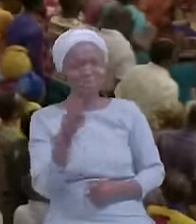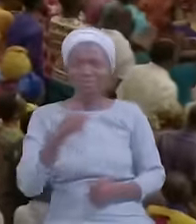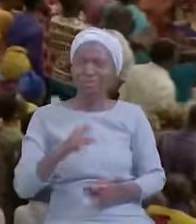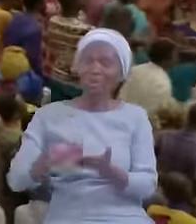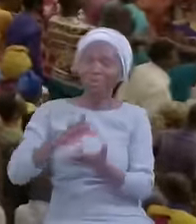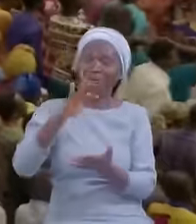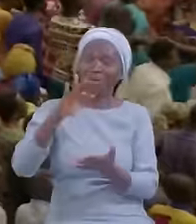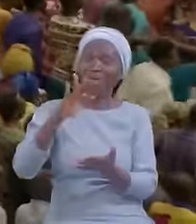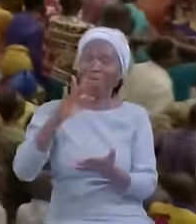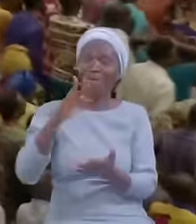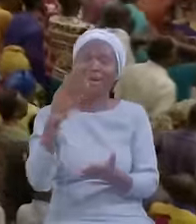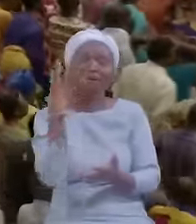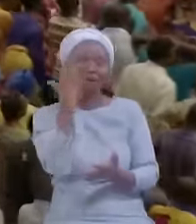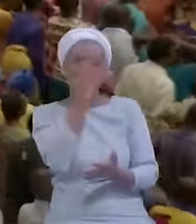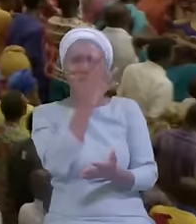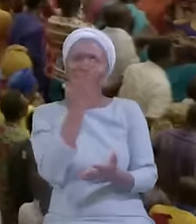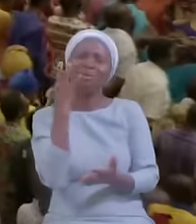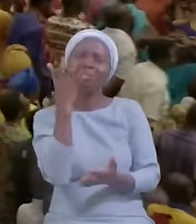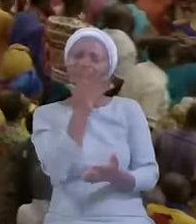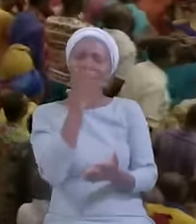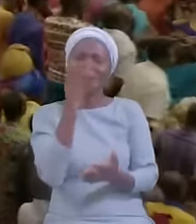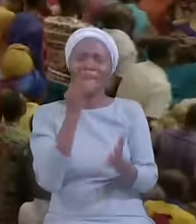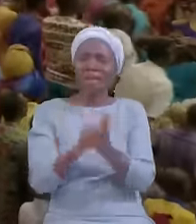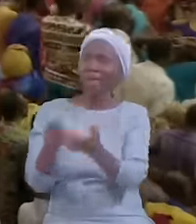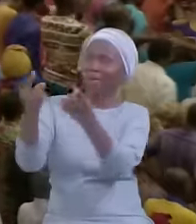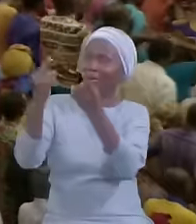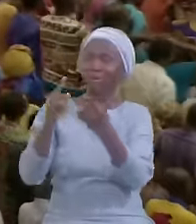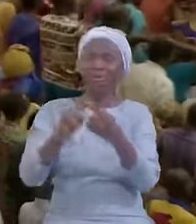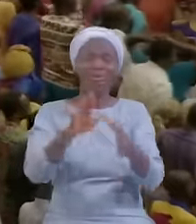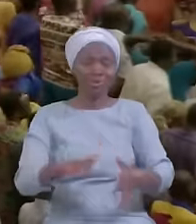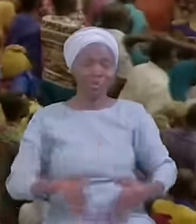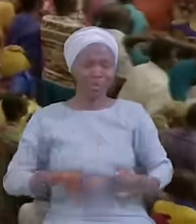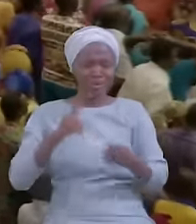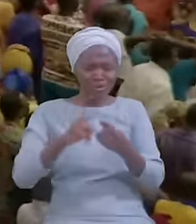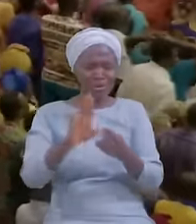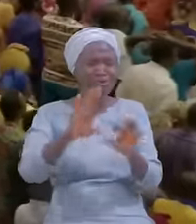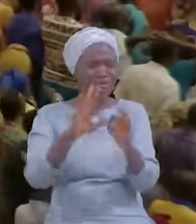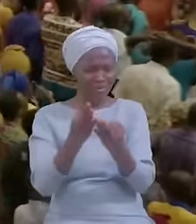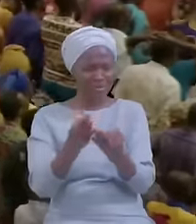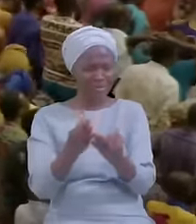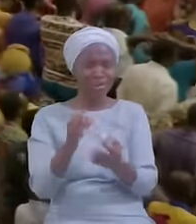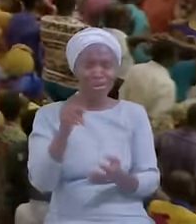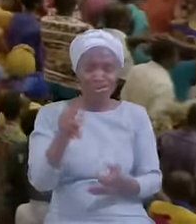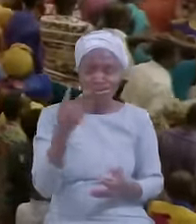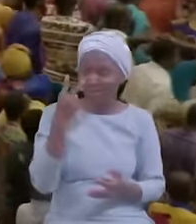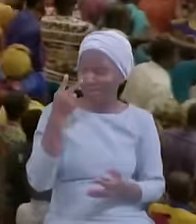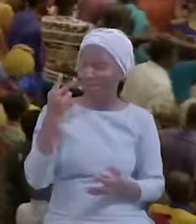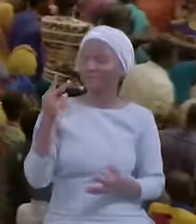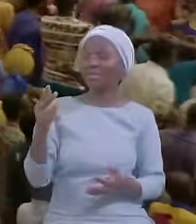coming from on high into your life, into your family. You see well.